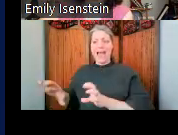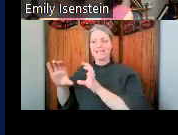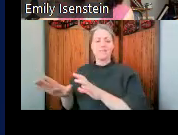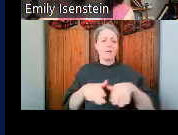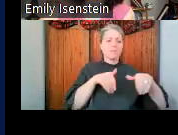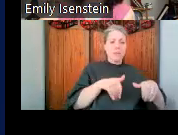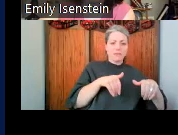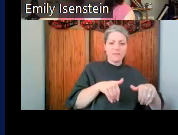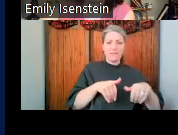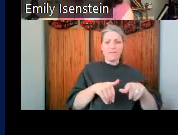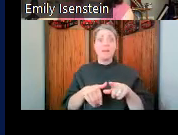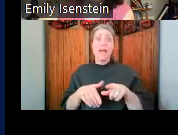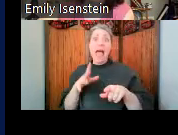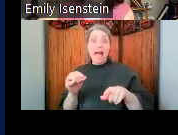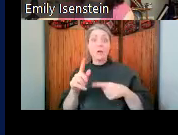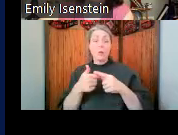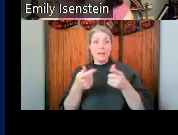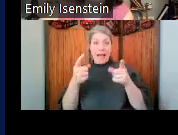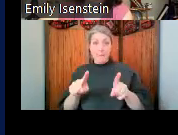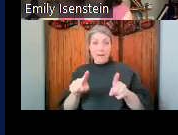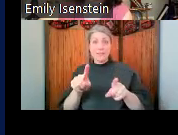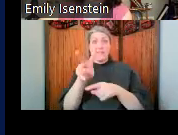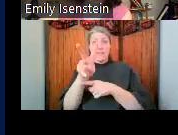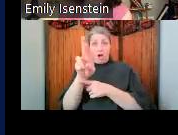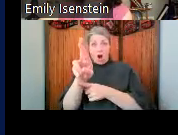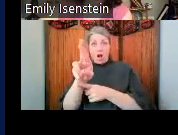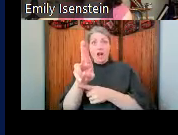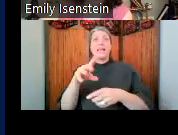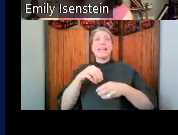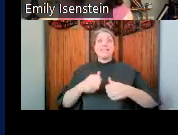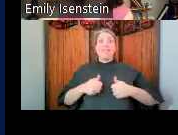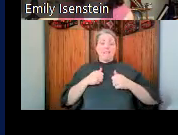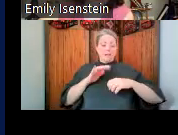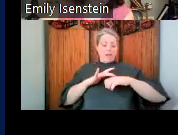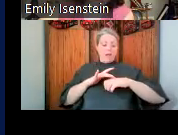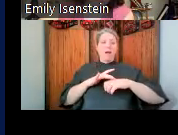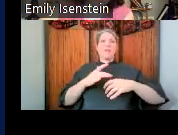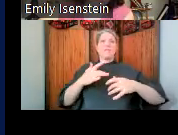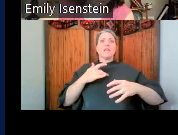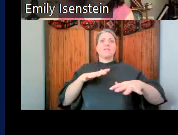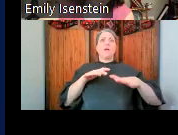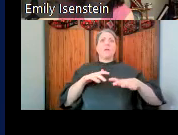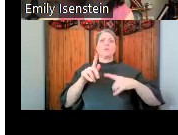vibrations on the fingertip whenever the hand touches that pink ball.